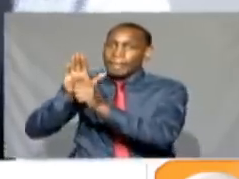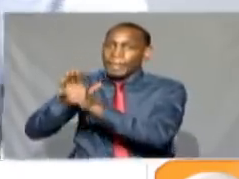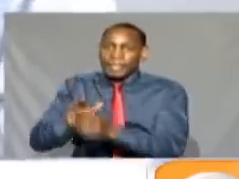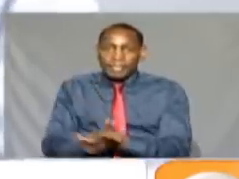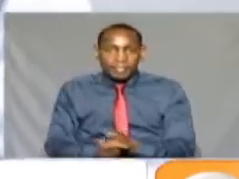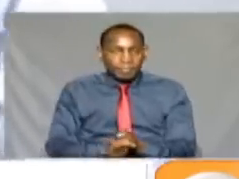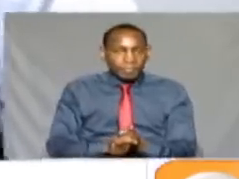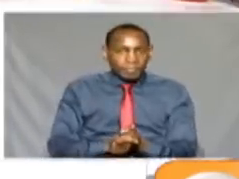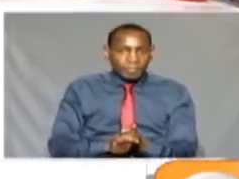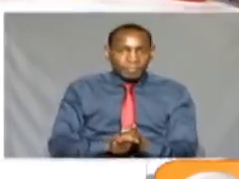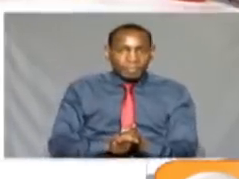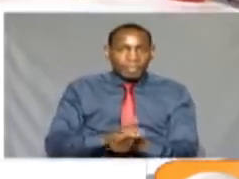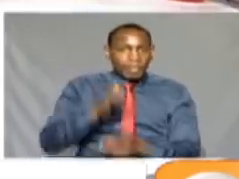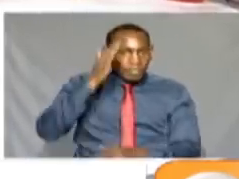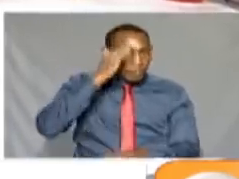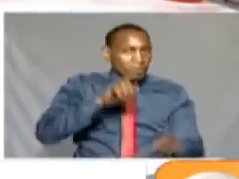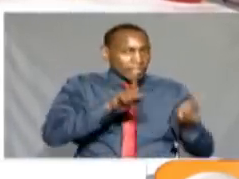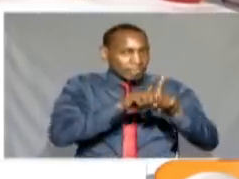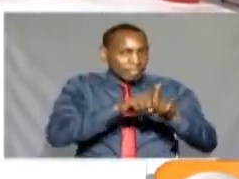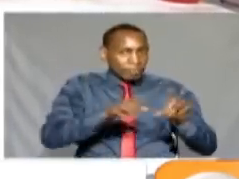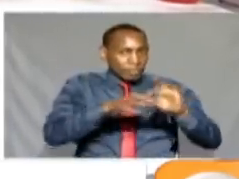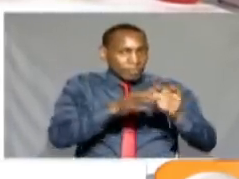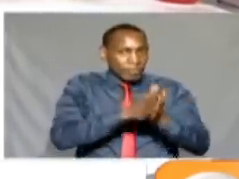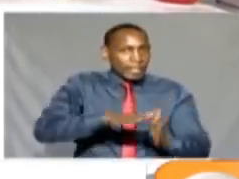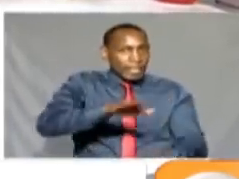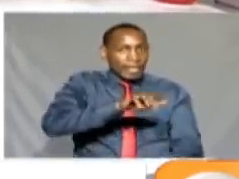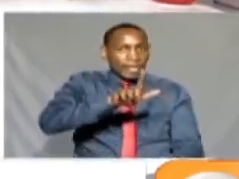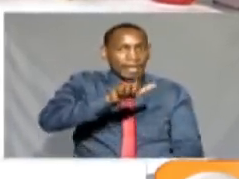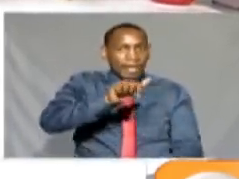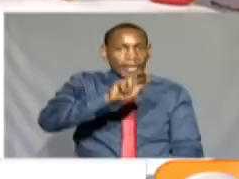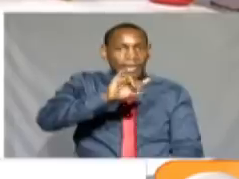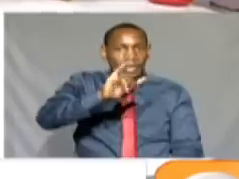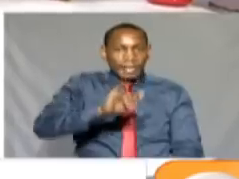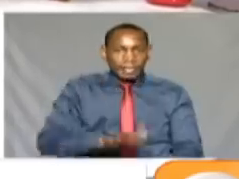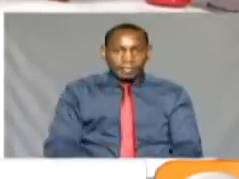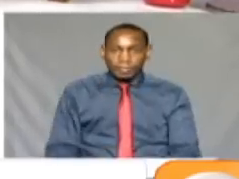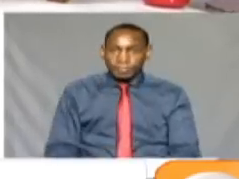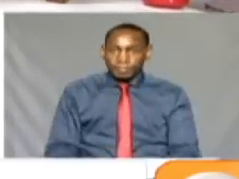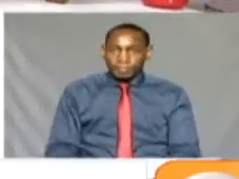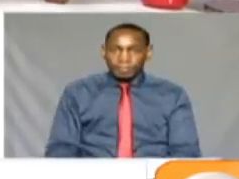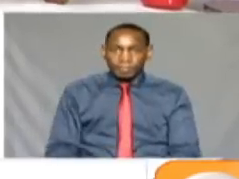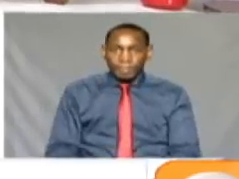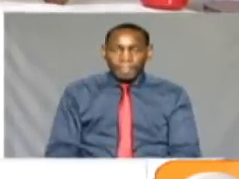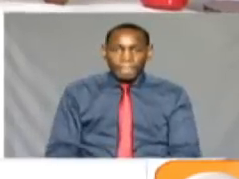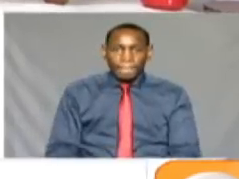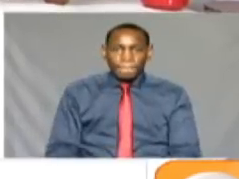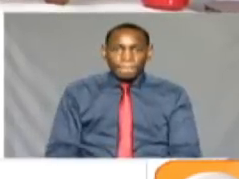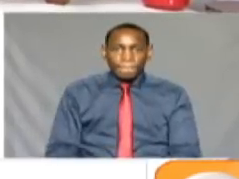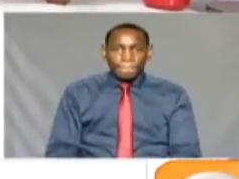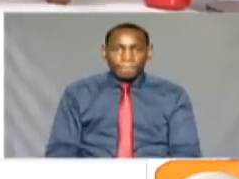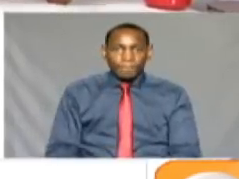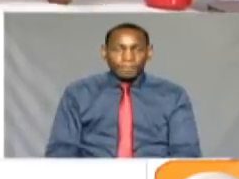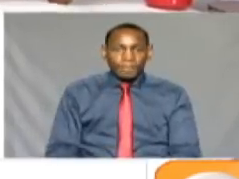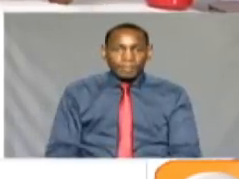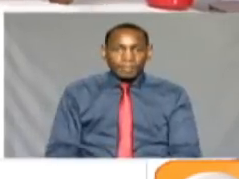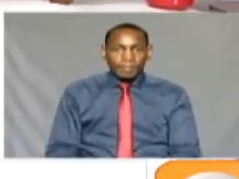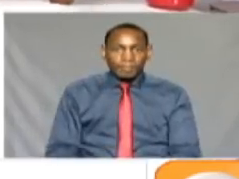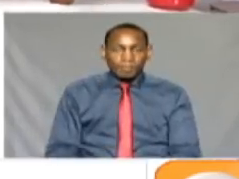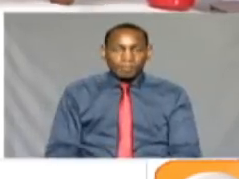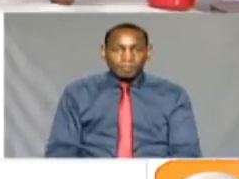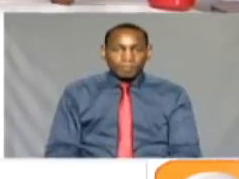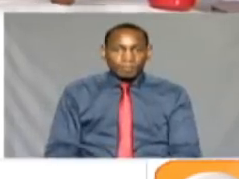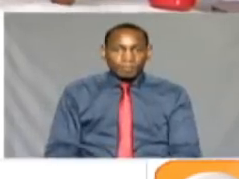was that skit? Do you know Hamo is from my area, Larry? So let's go to my shout outs. Lazima we'll get after upenyo tu.